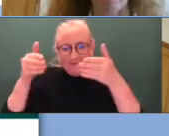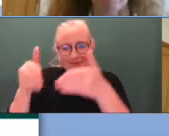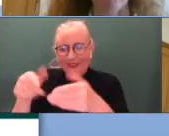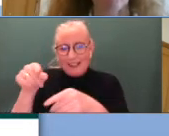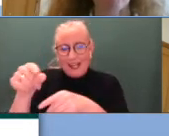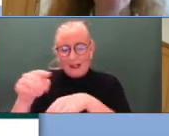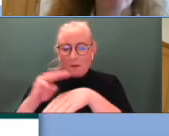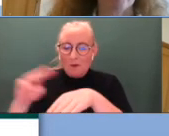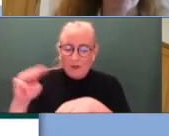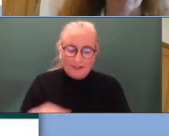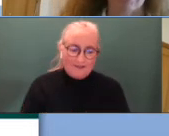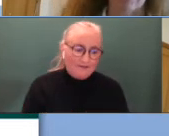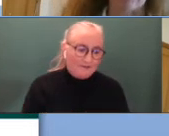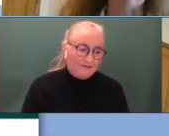more.